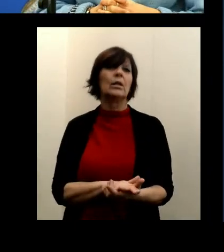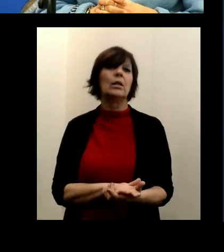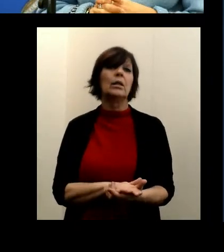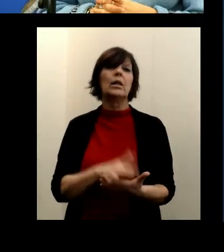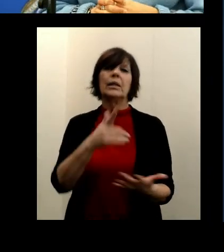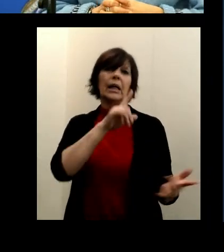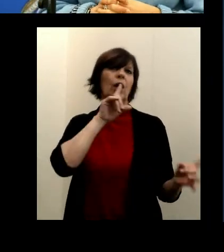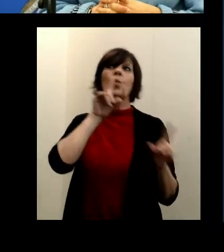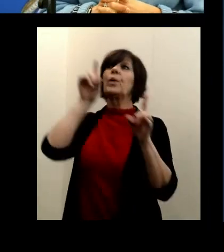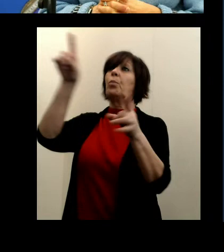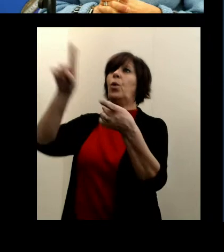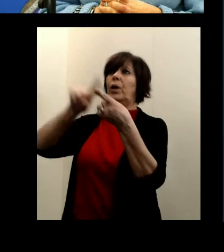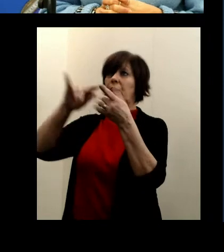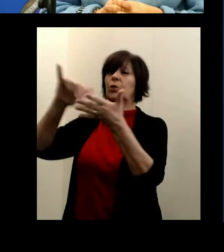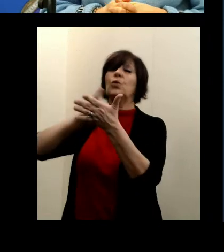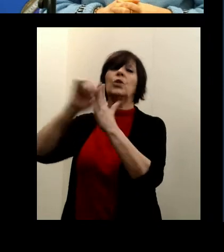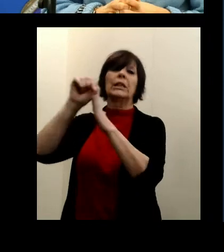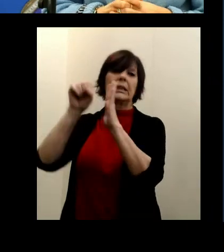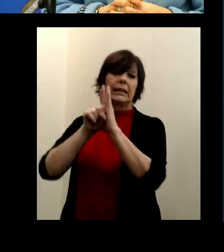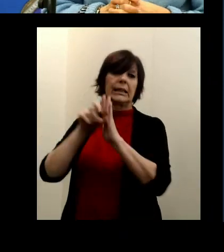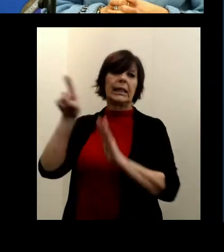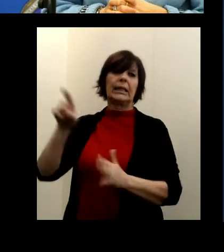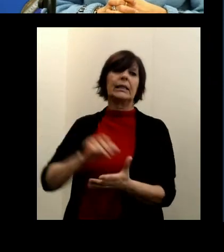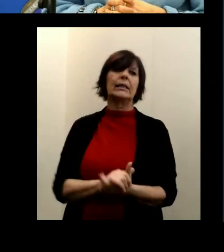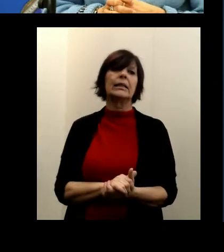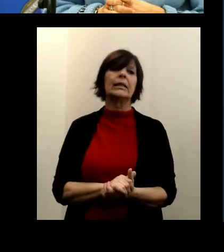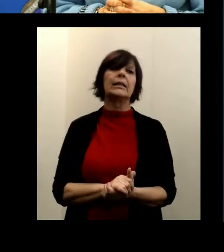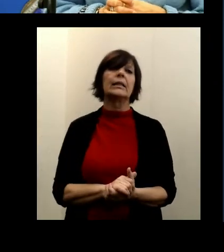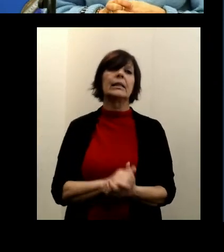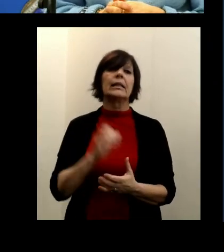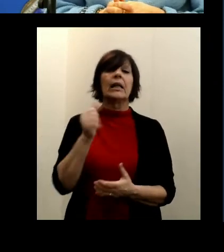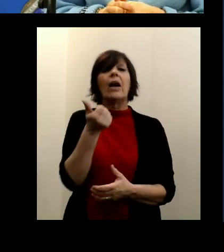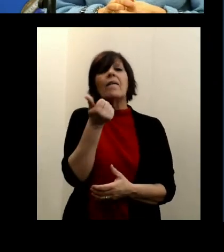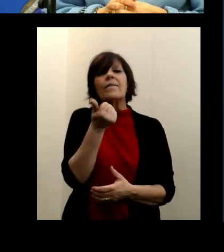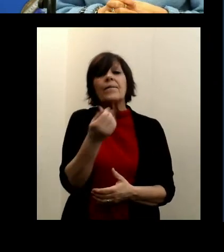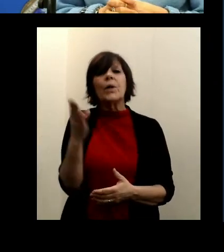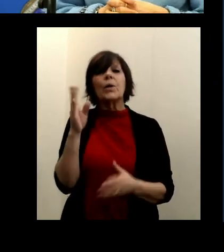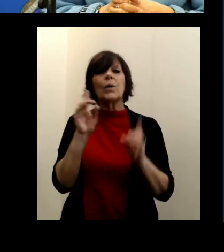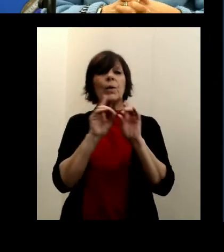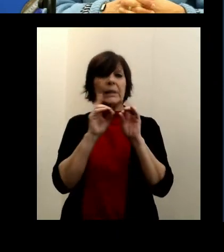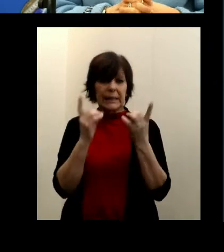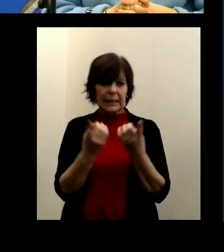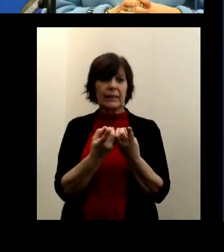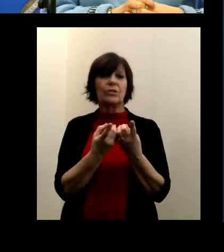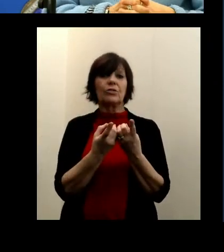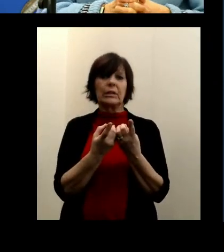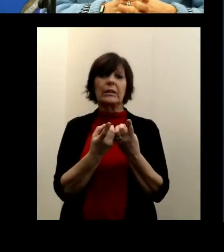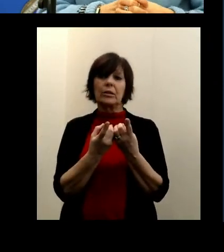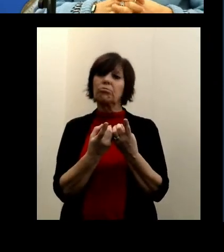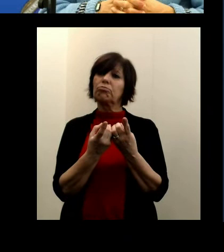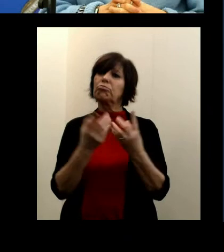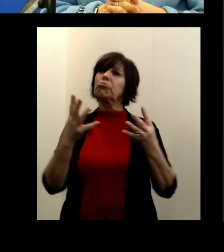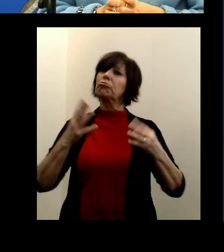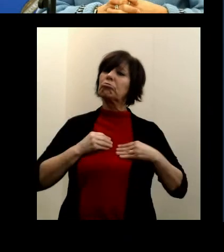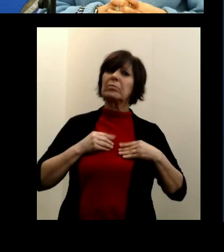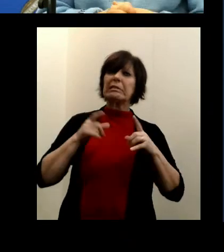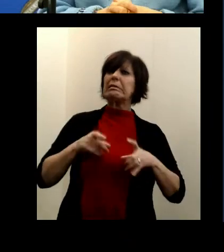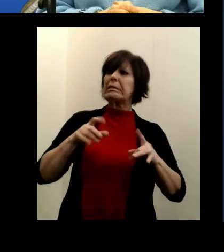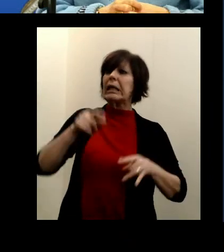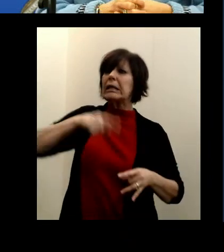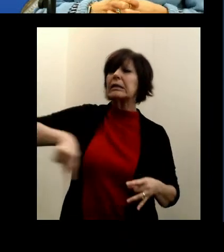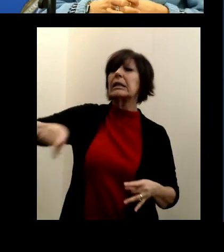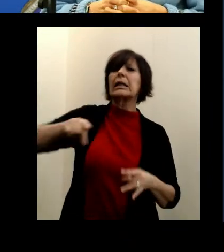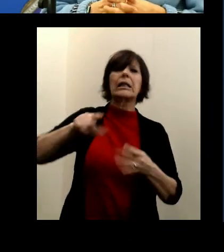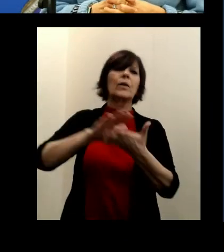reporting to the New York State Health Department. So there are a few school districts that have been on board already and have a